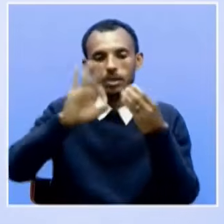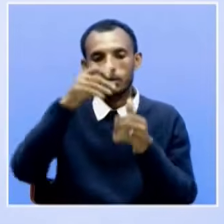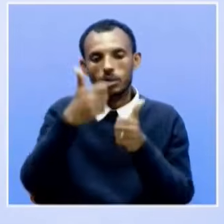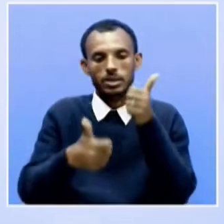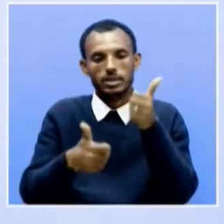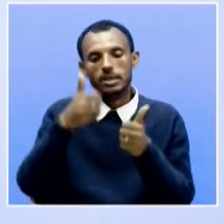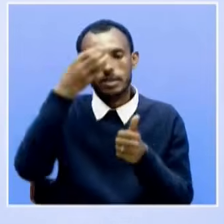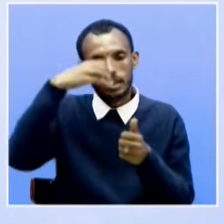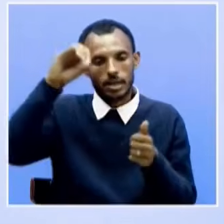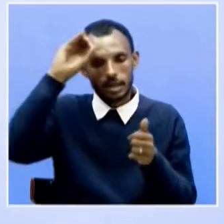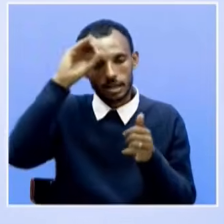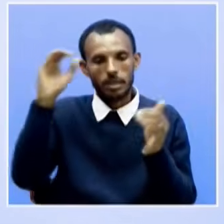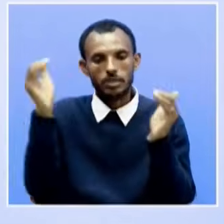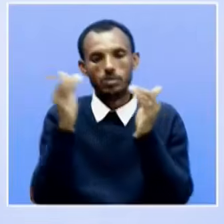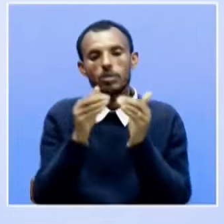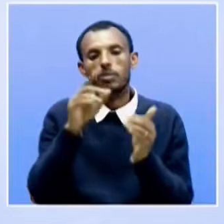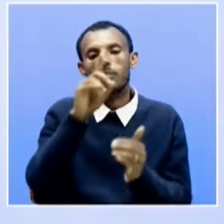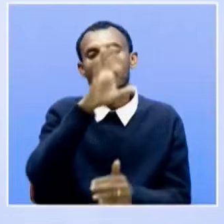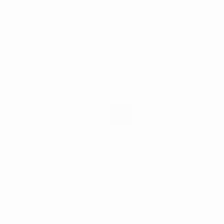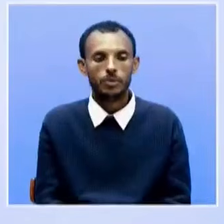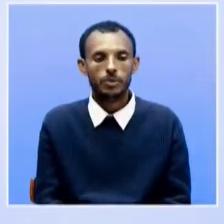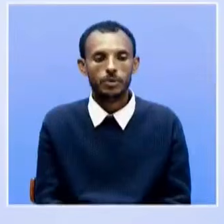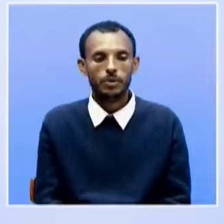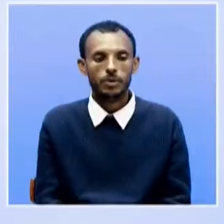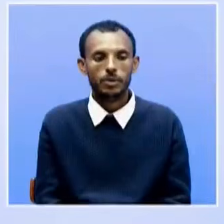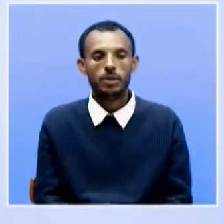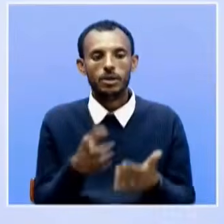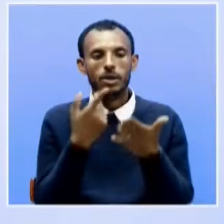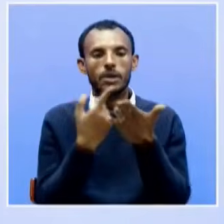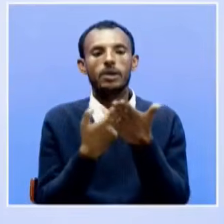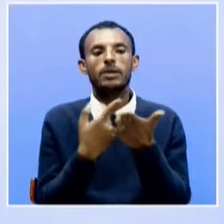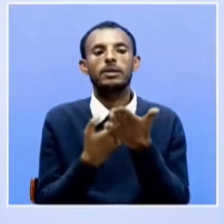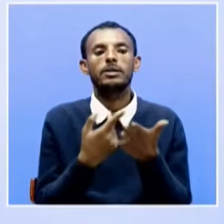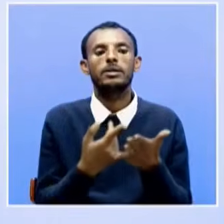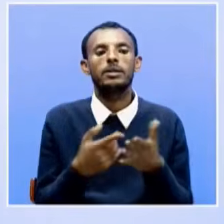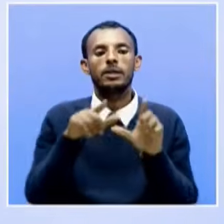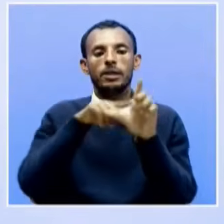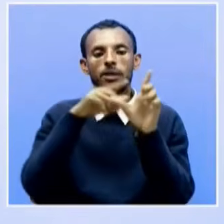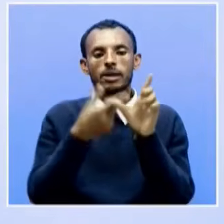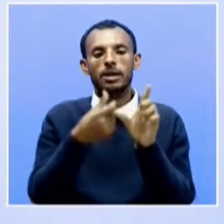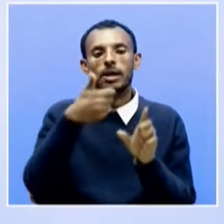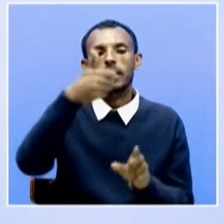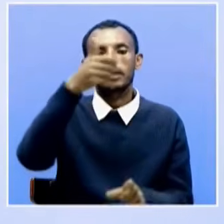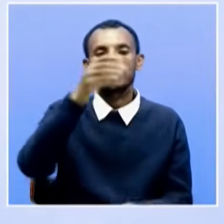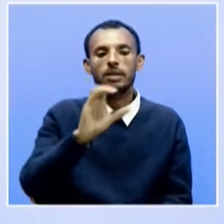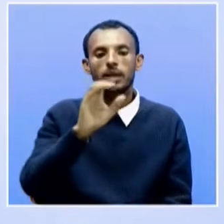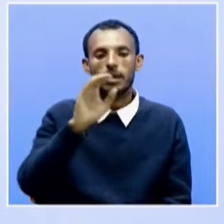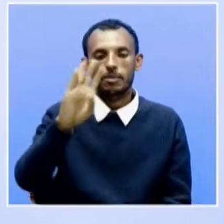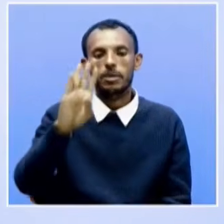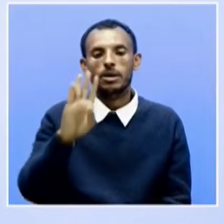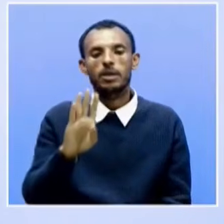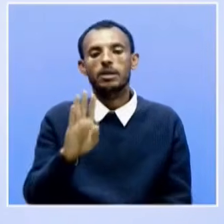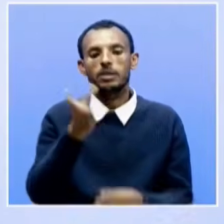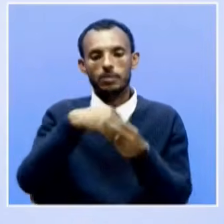its degree measure is 180 degree. Here, angle ACB is subtended by arc